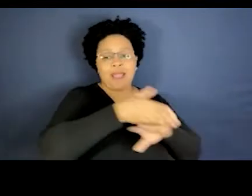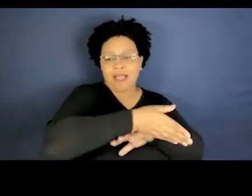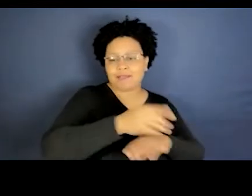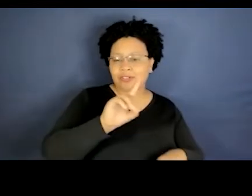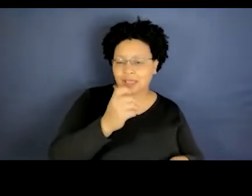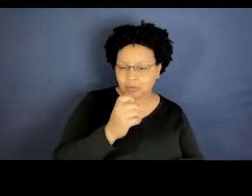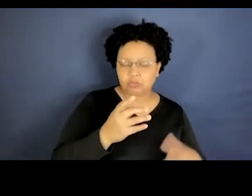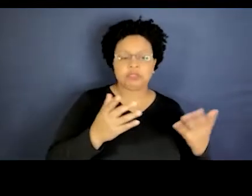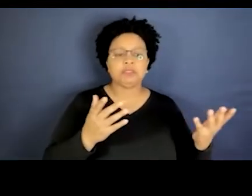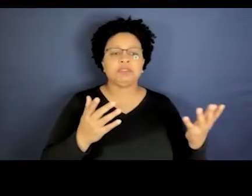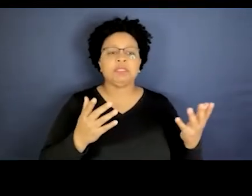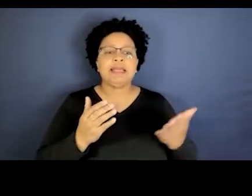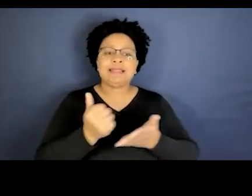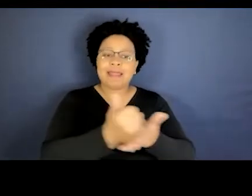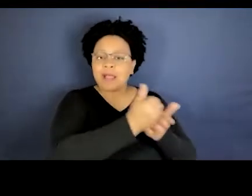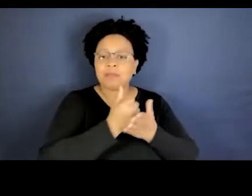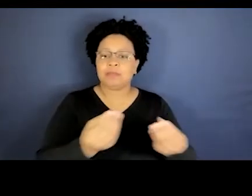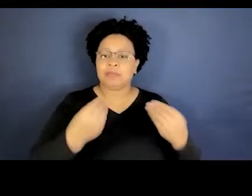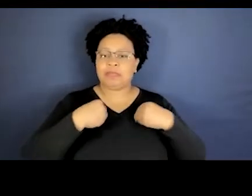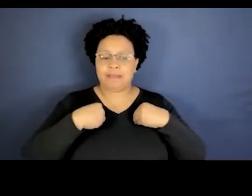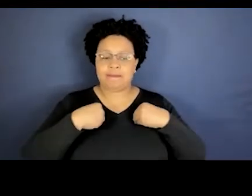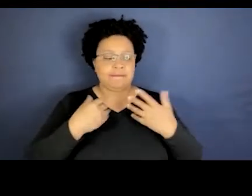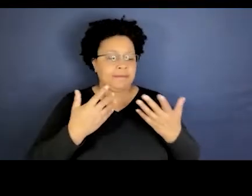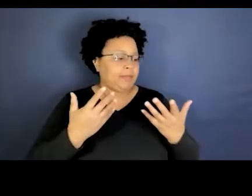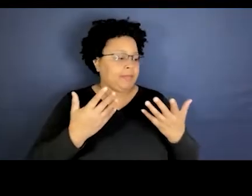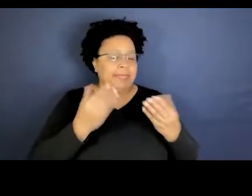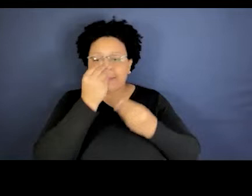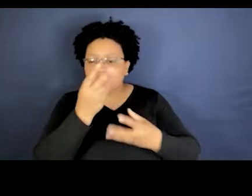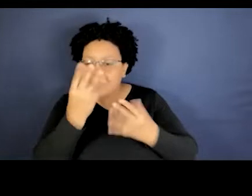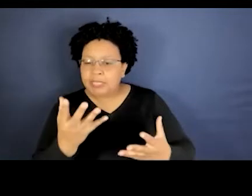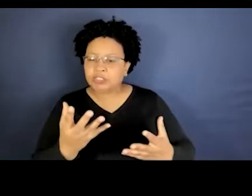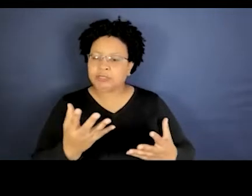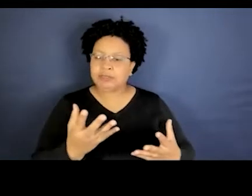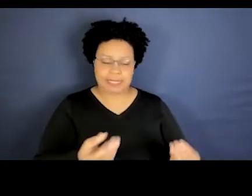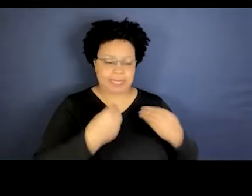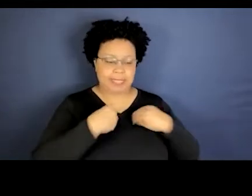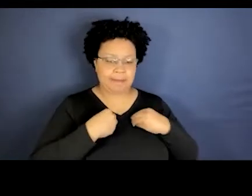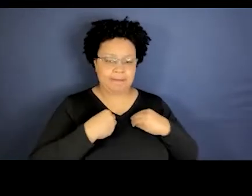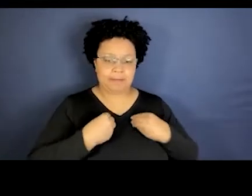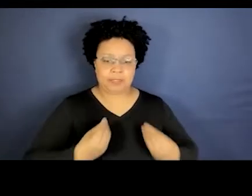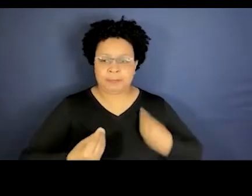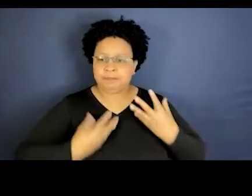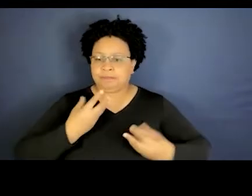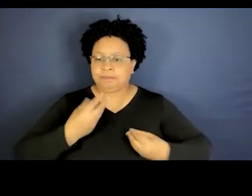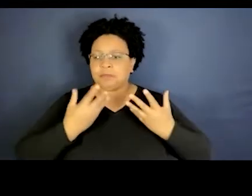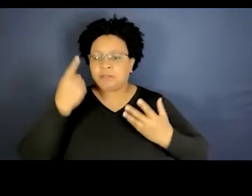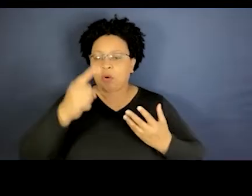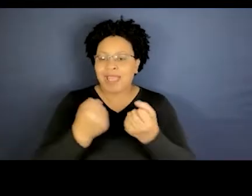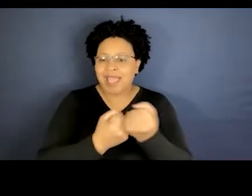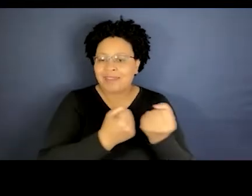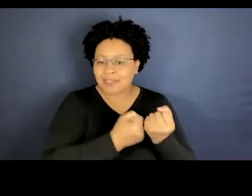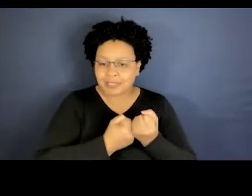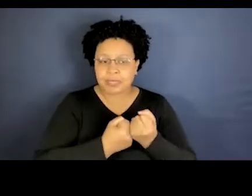that really gave them a lot of information and helped spark their advocacy, right? Many of these people were